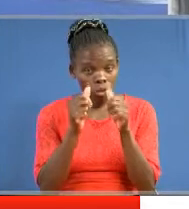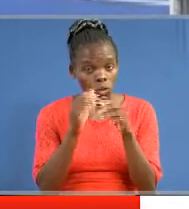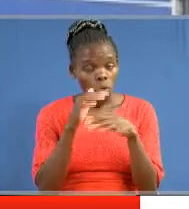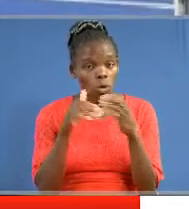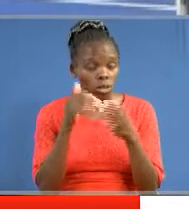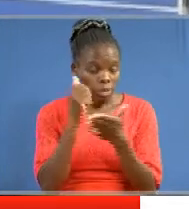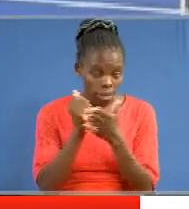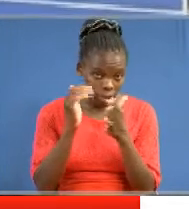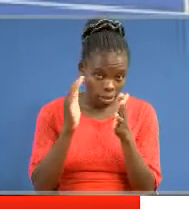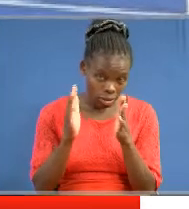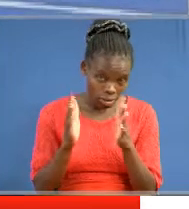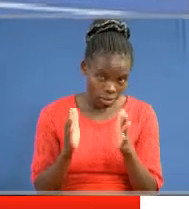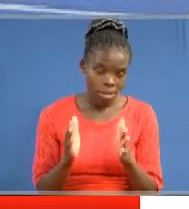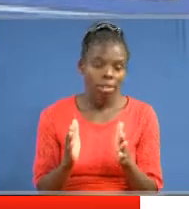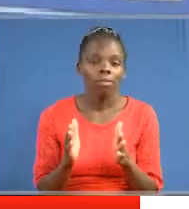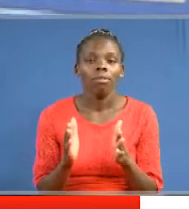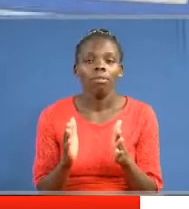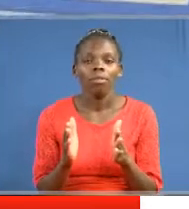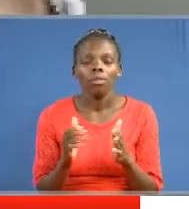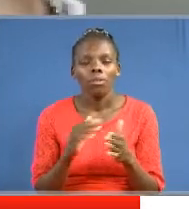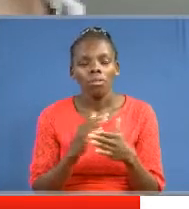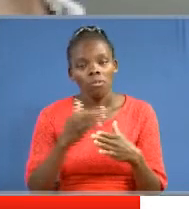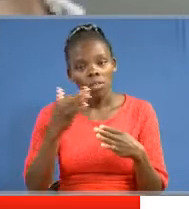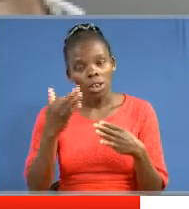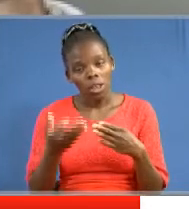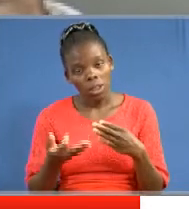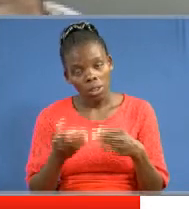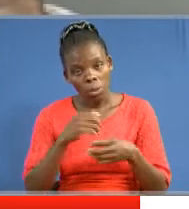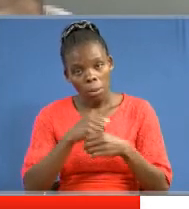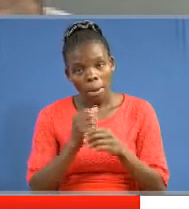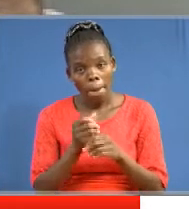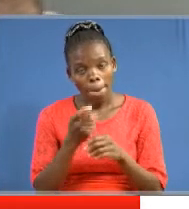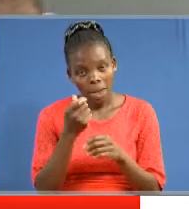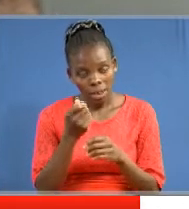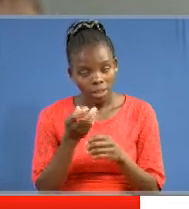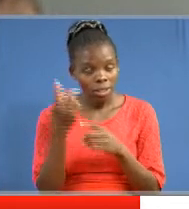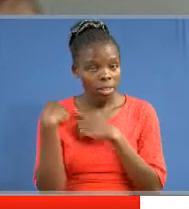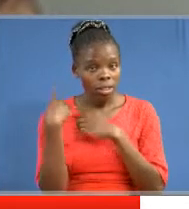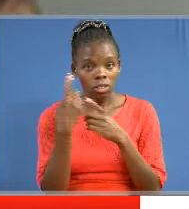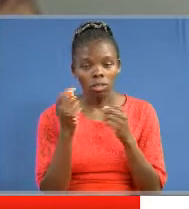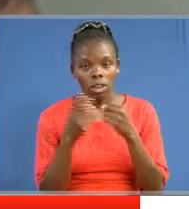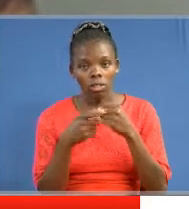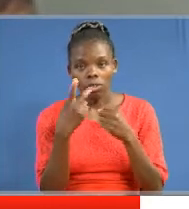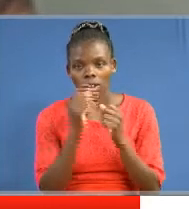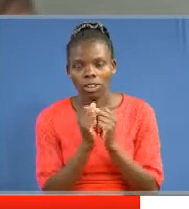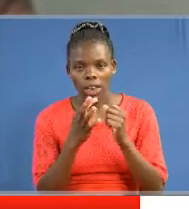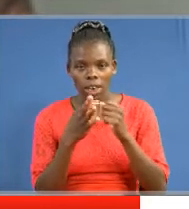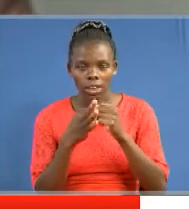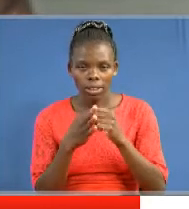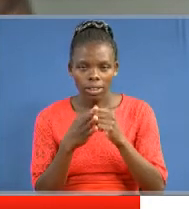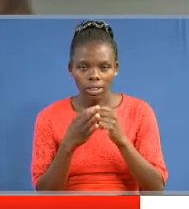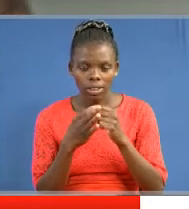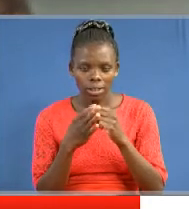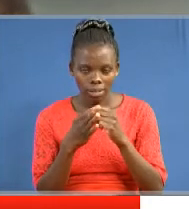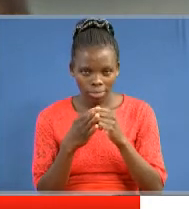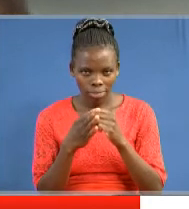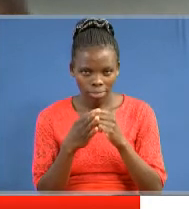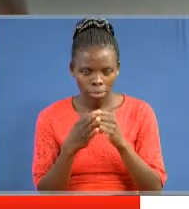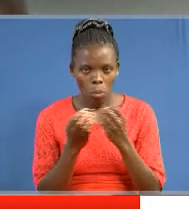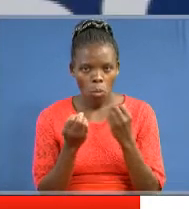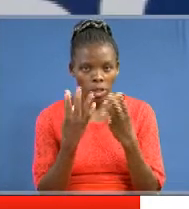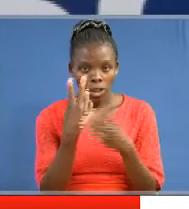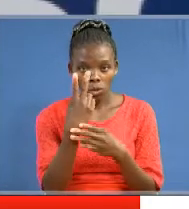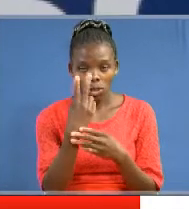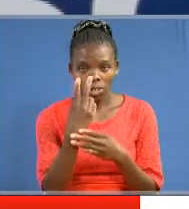its staff on the grounds that it has failed to make money since July 2019. More than 2,500